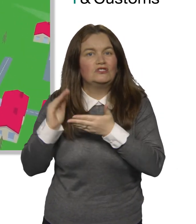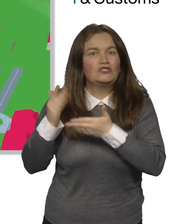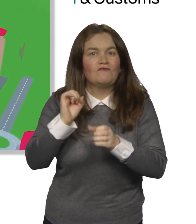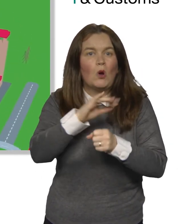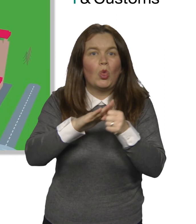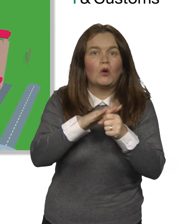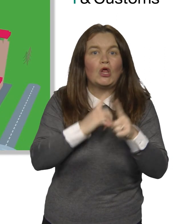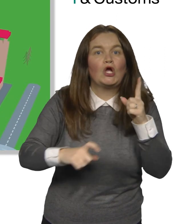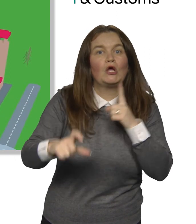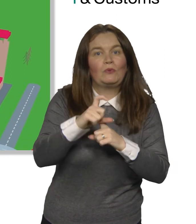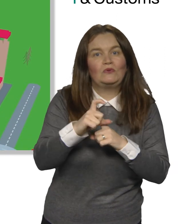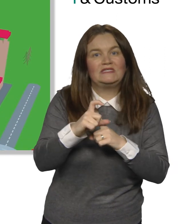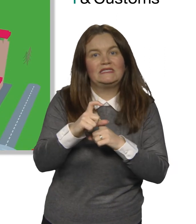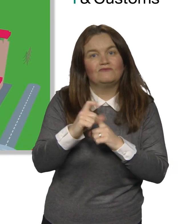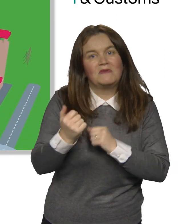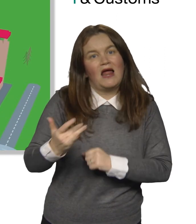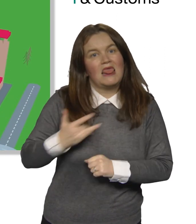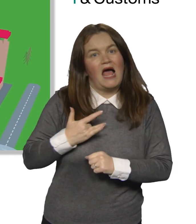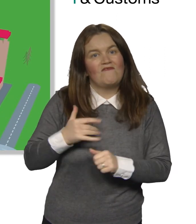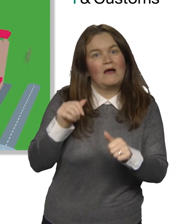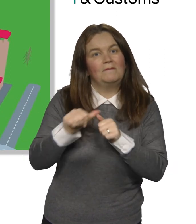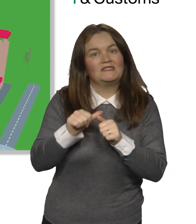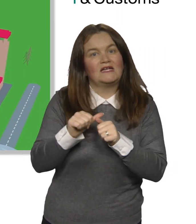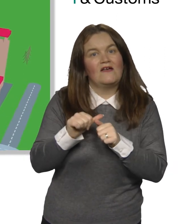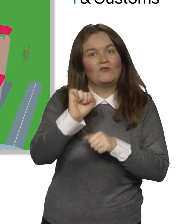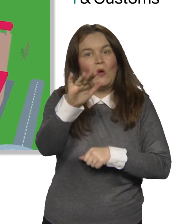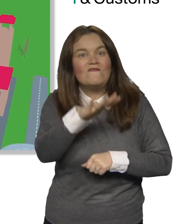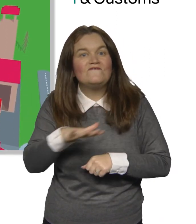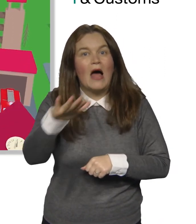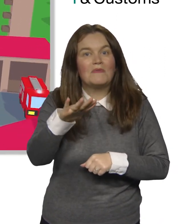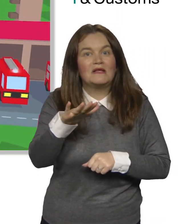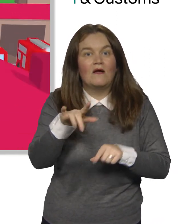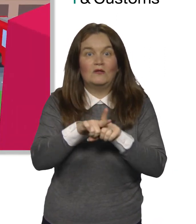to provide essential services for your local community, and to make